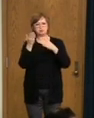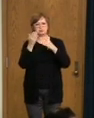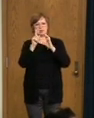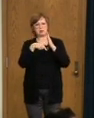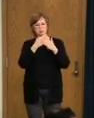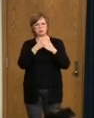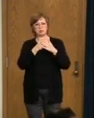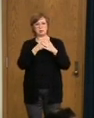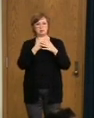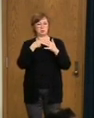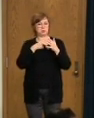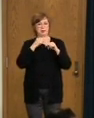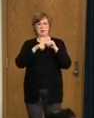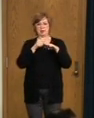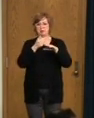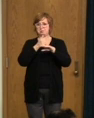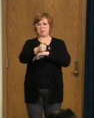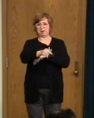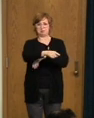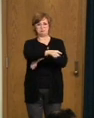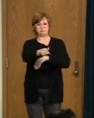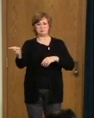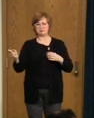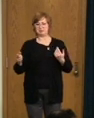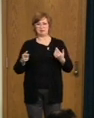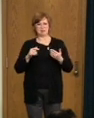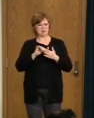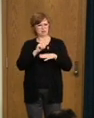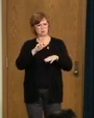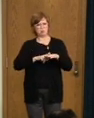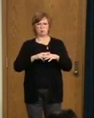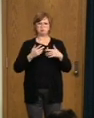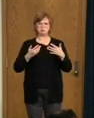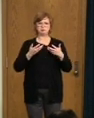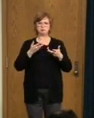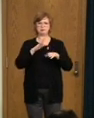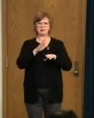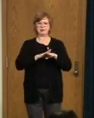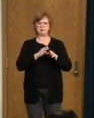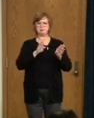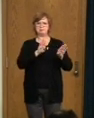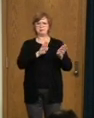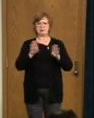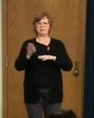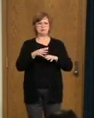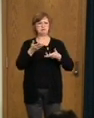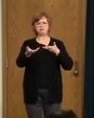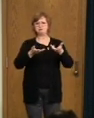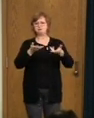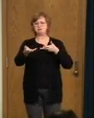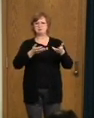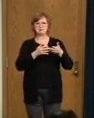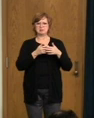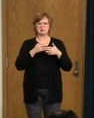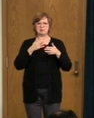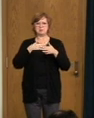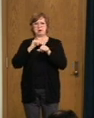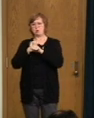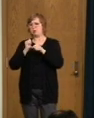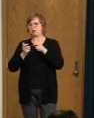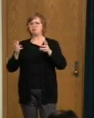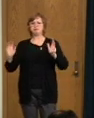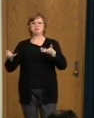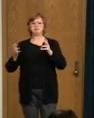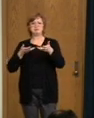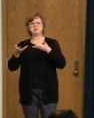should not point fingers. We all tend to, interact with our colleagues at work, outside of